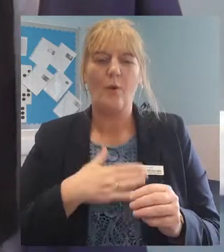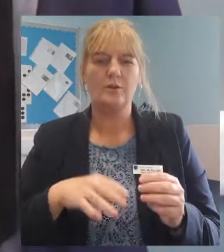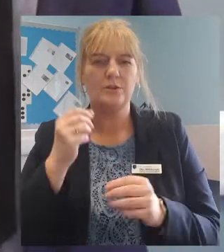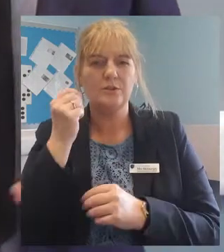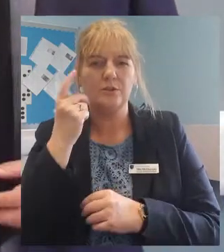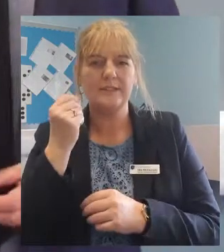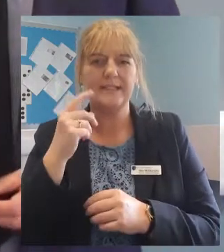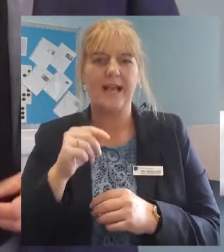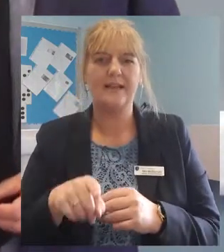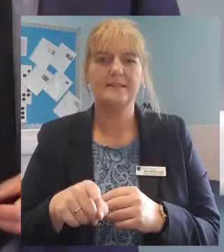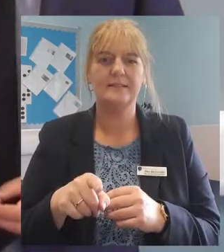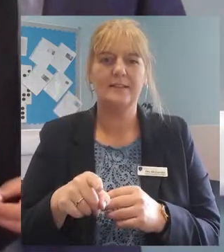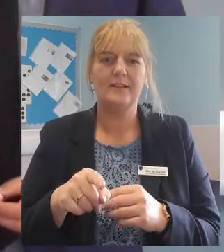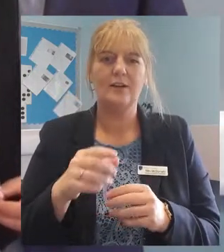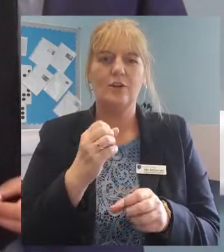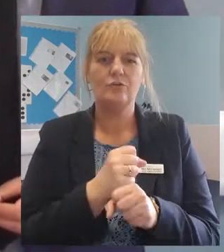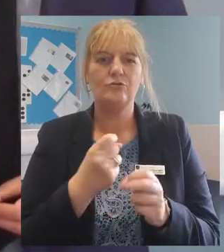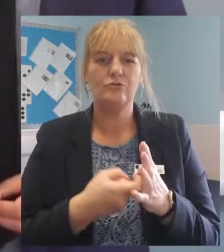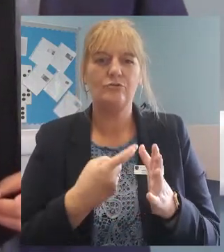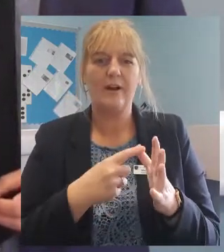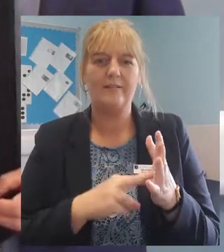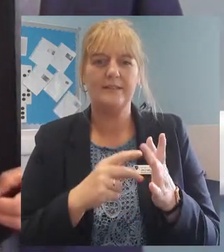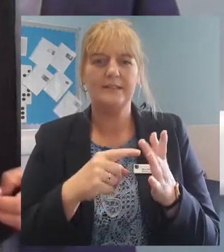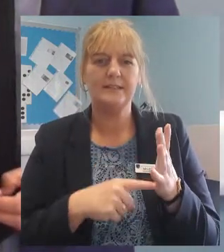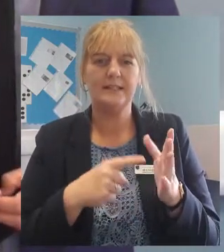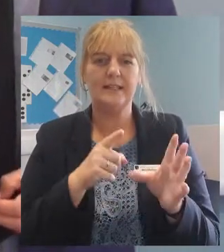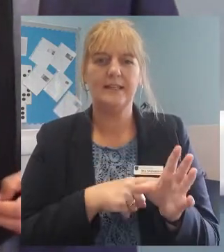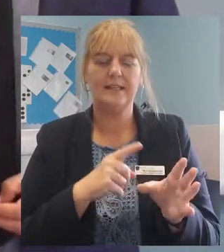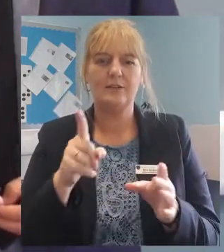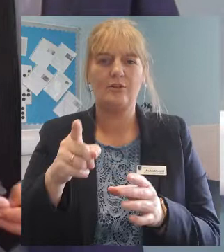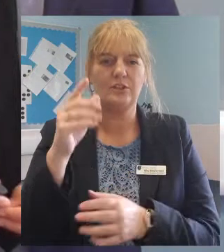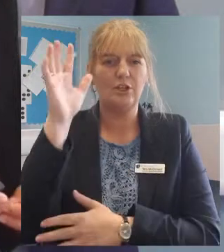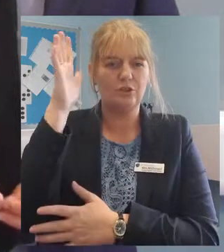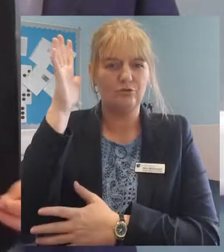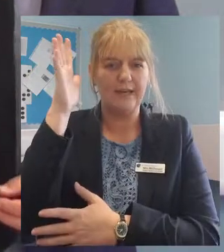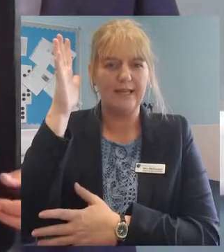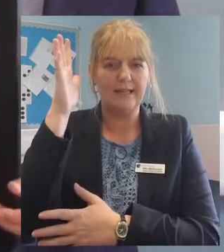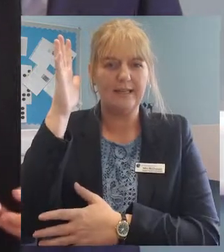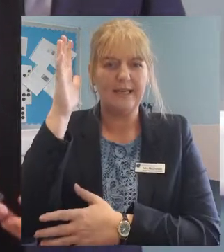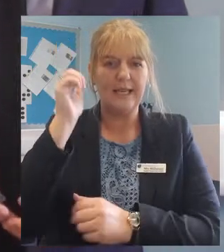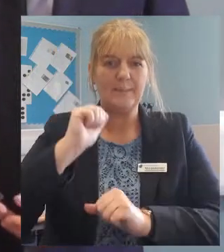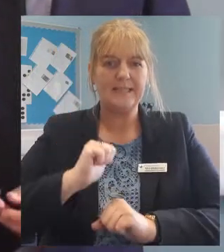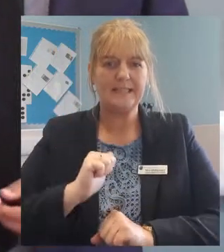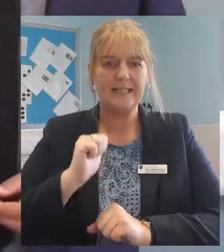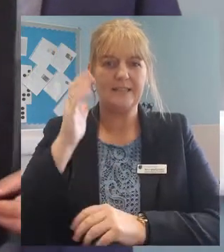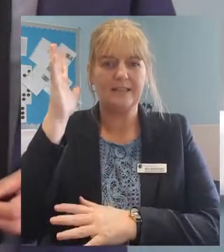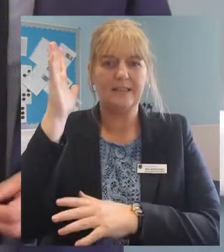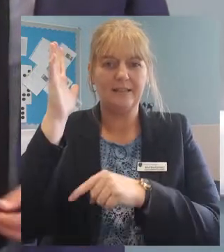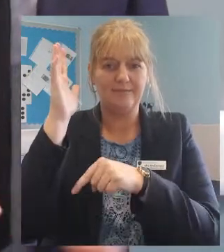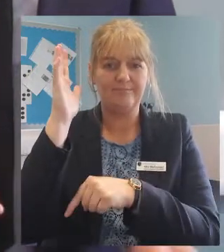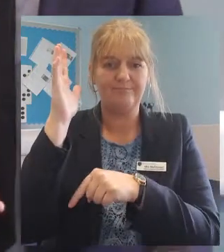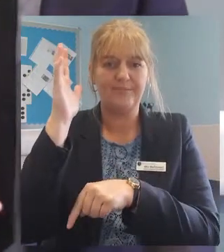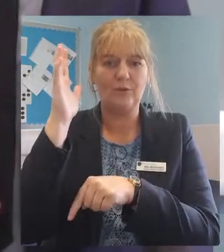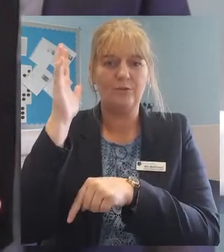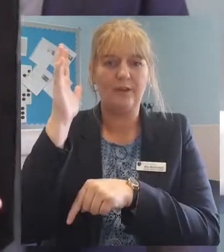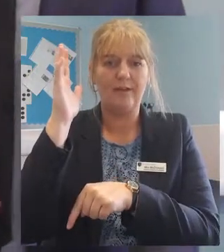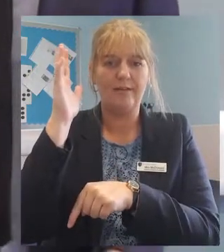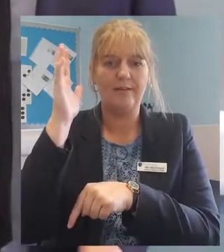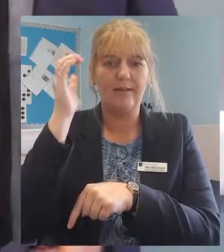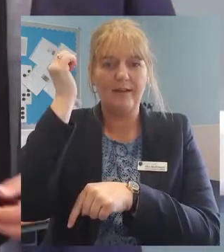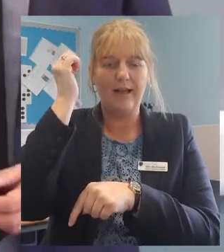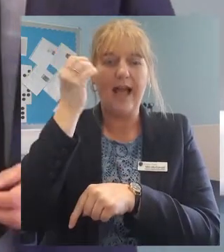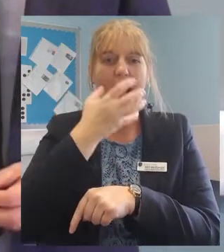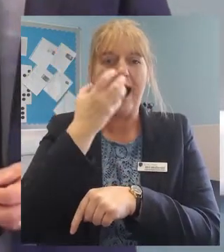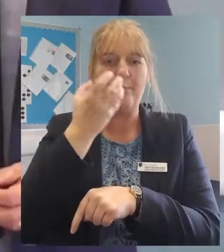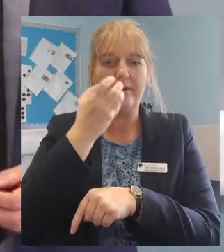to understand gravity while sat on the floor beneath an apple tree and an apple fell on his head. His fascination centered around